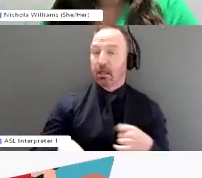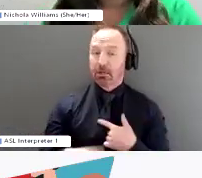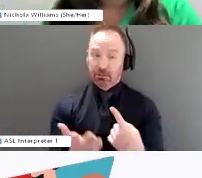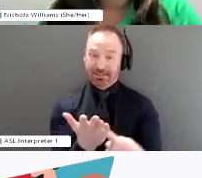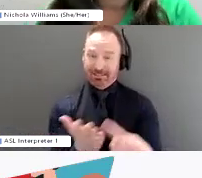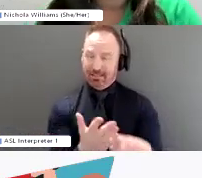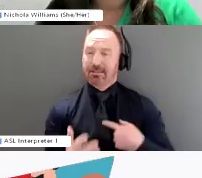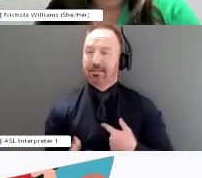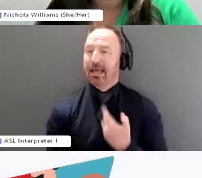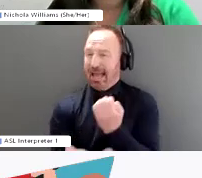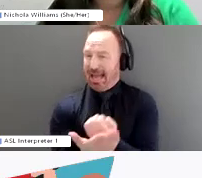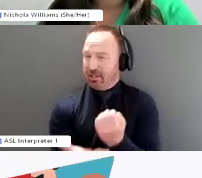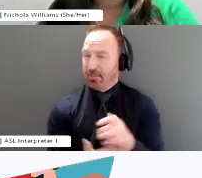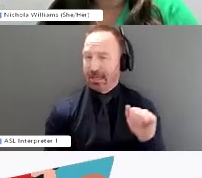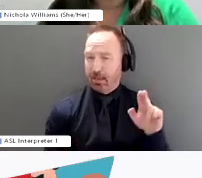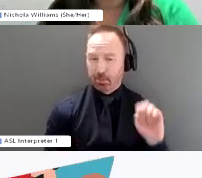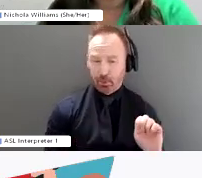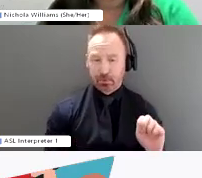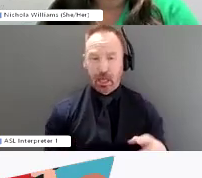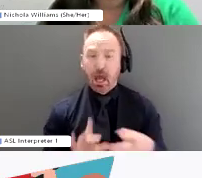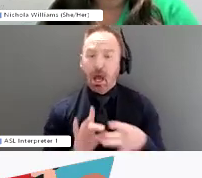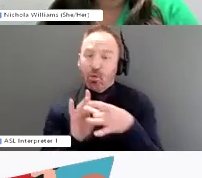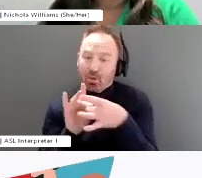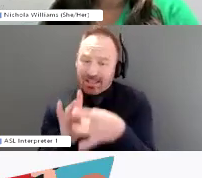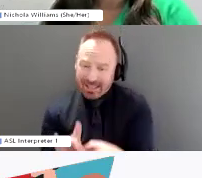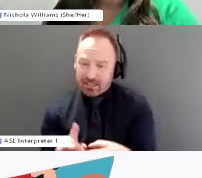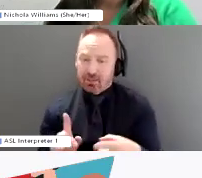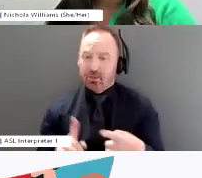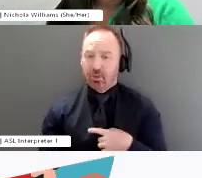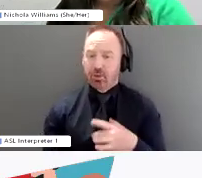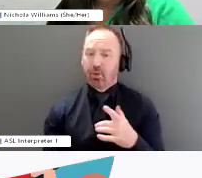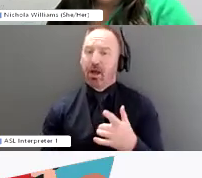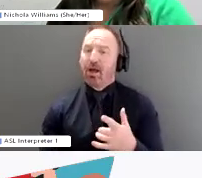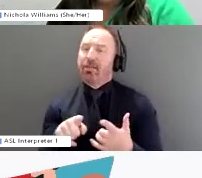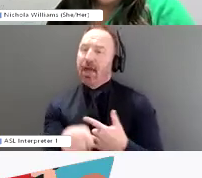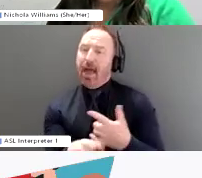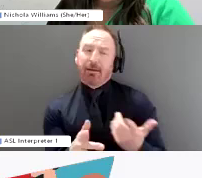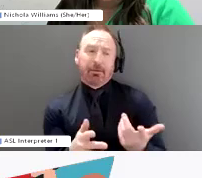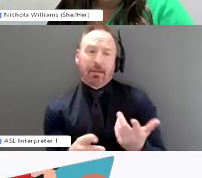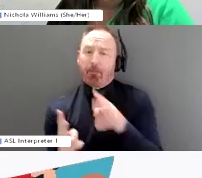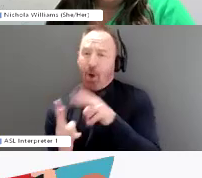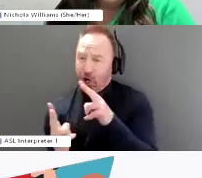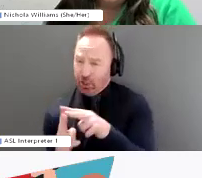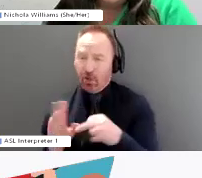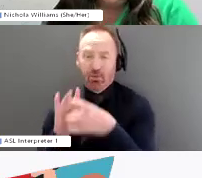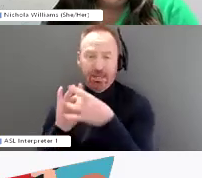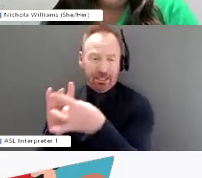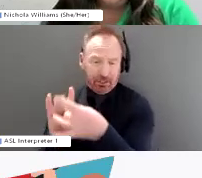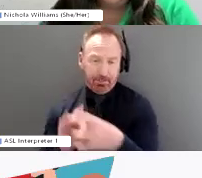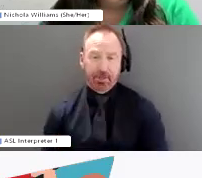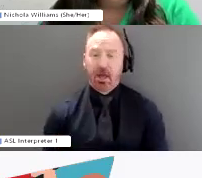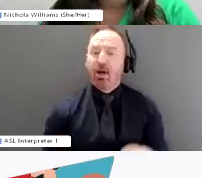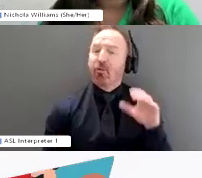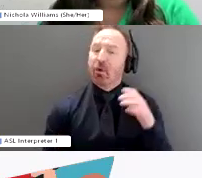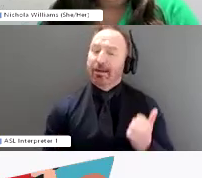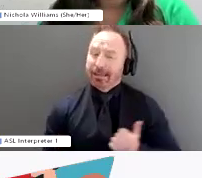abuse within intimate partner relationships. At Canadian Centre for Women's Empowerment, or CCFWE as